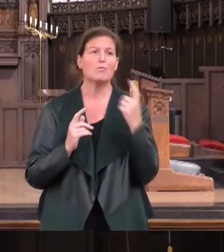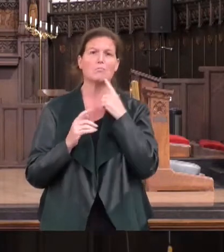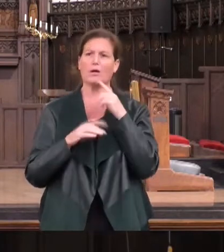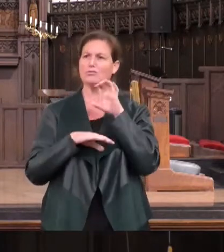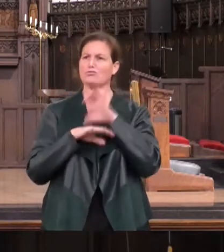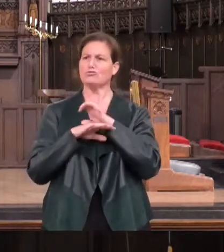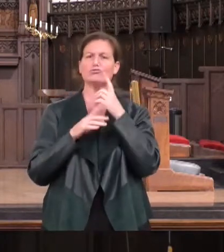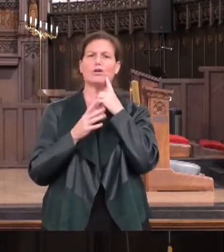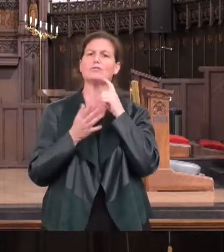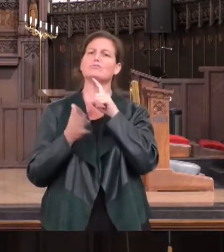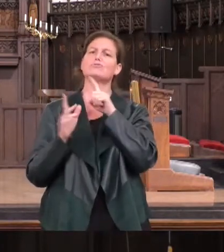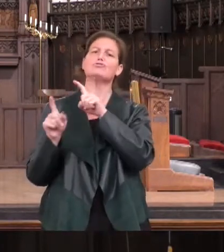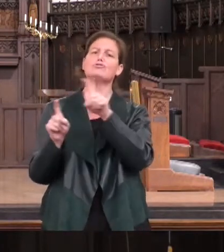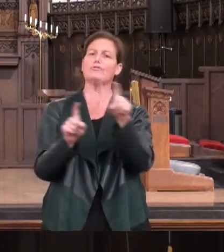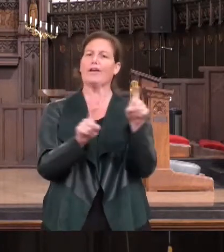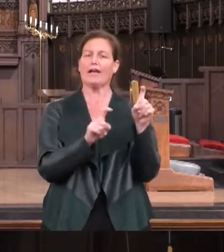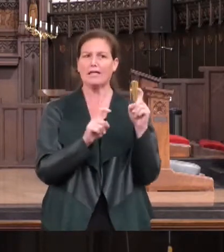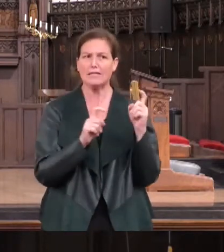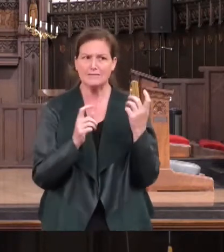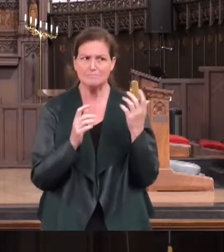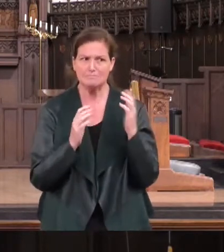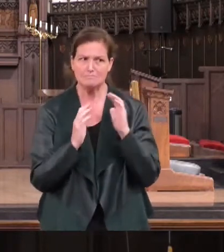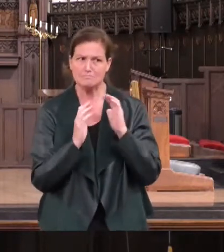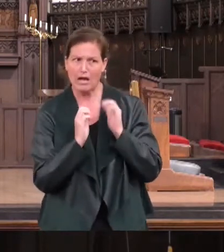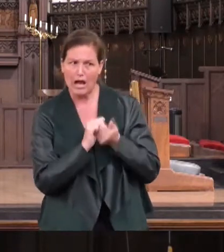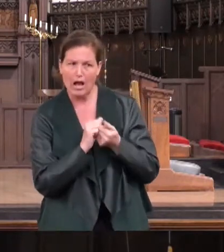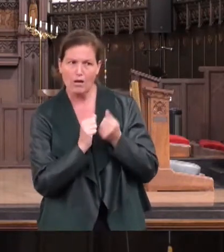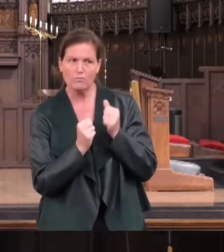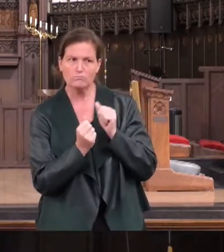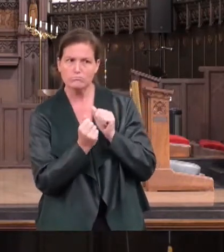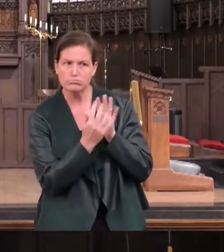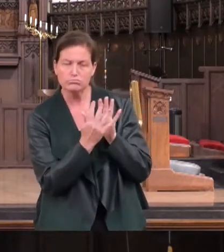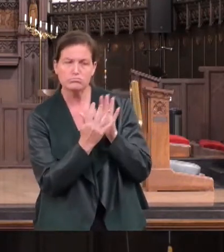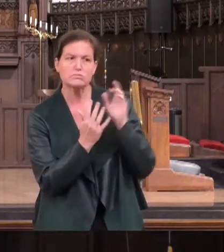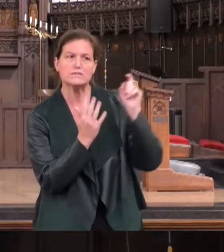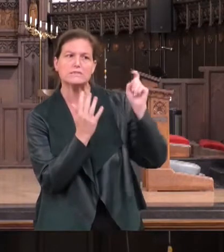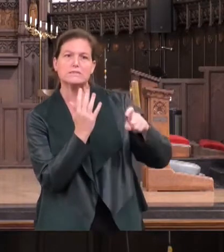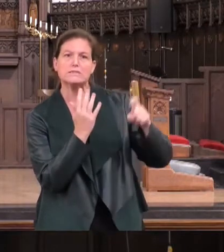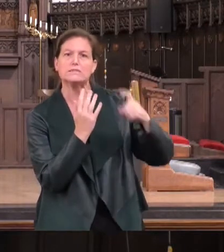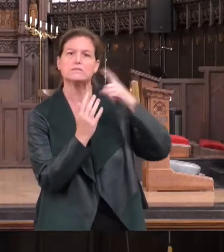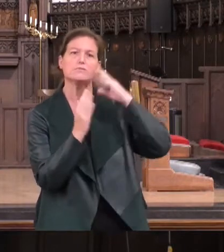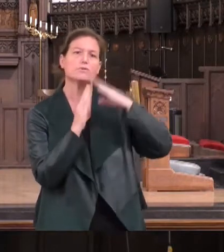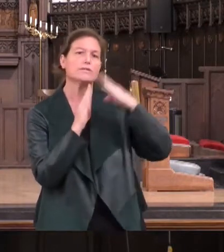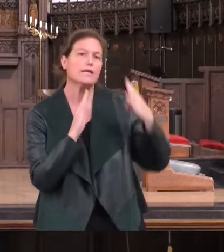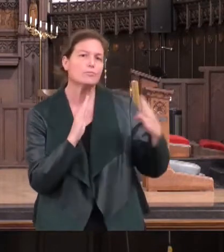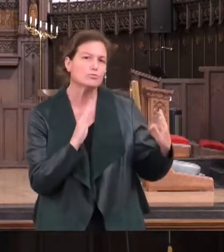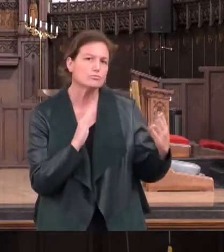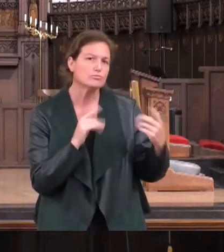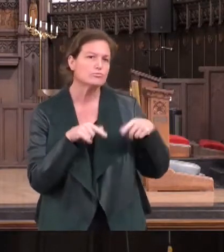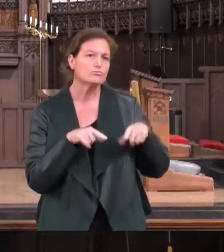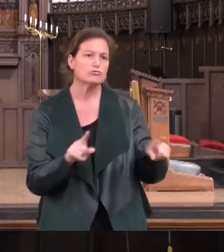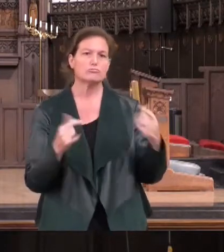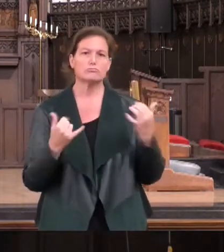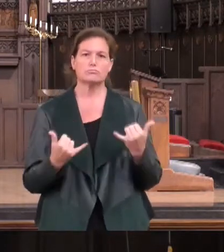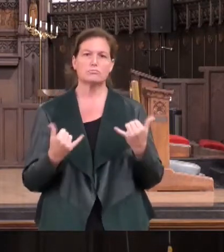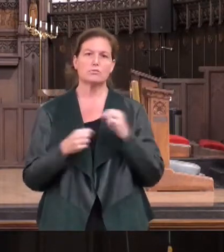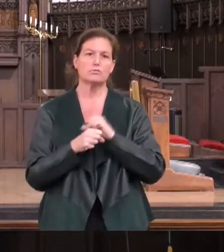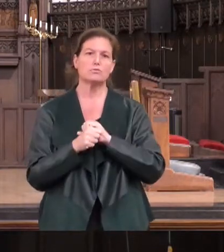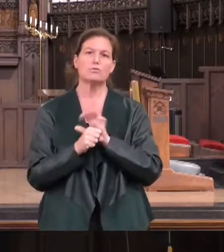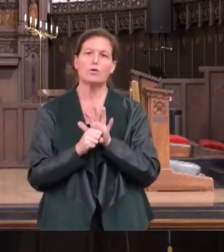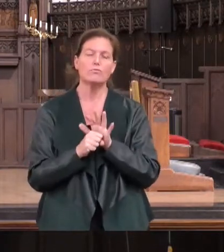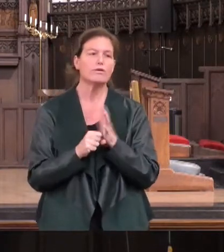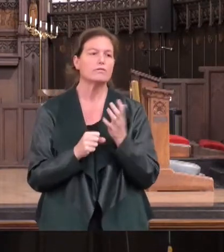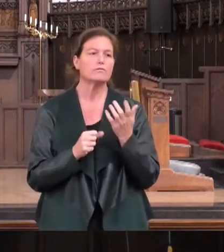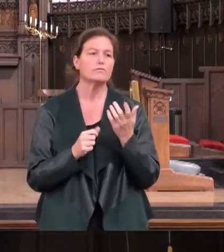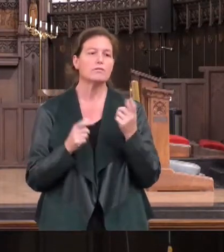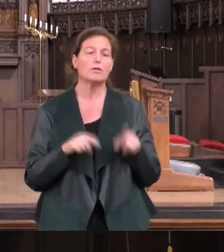churches, asking how they are addressing the needs of their neighborhoods during the COVID-19 pandemic. What's gone on in these